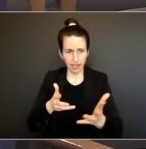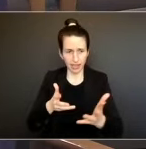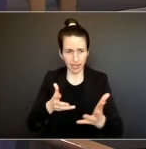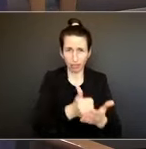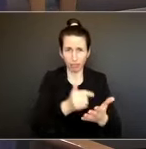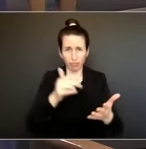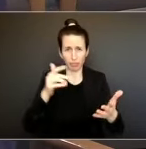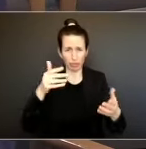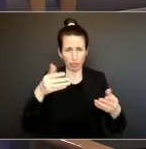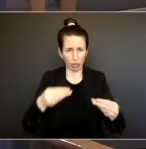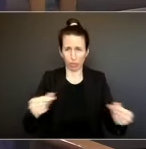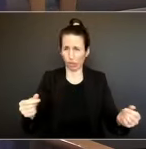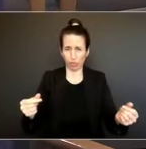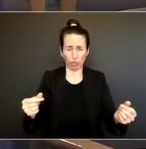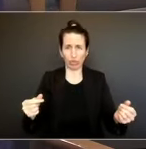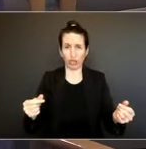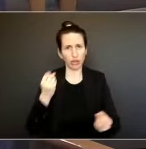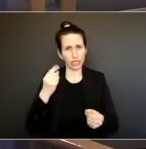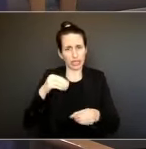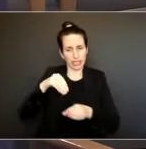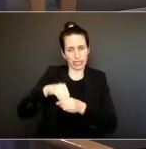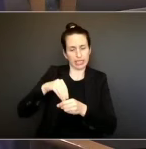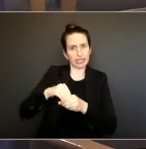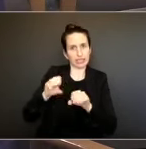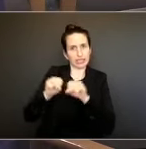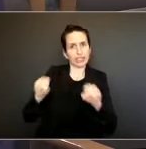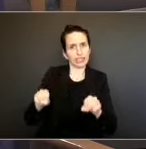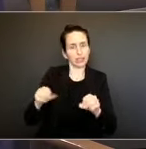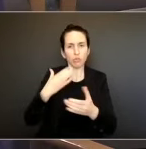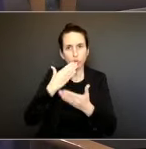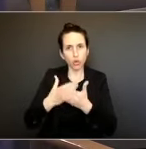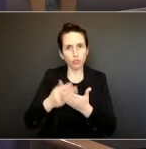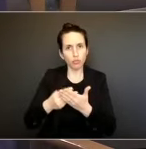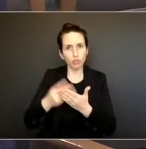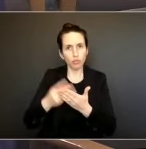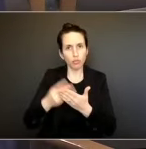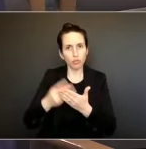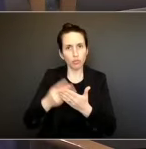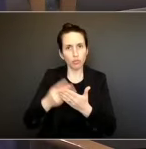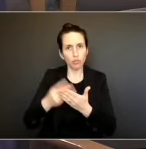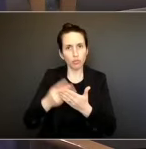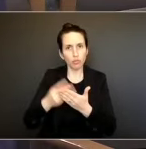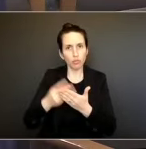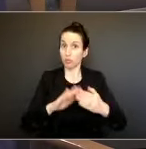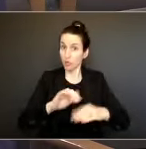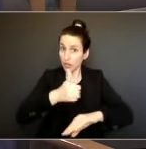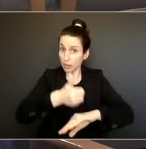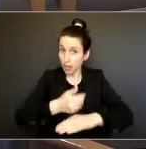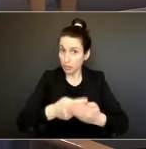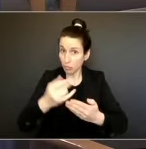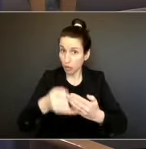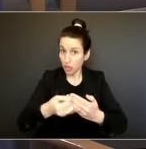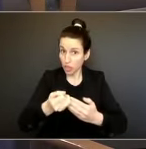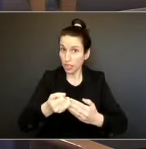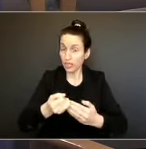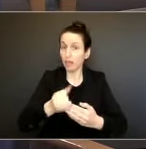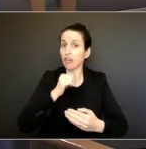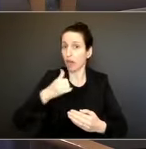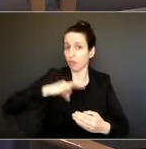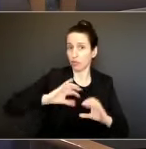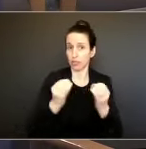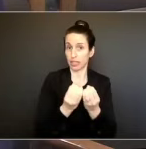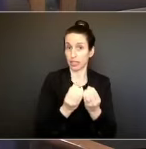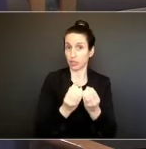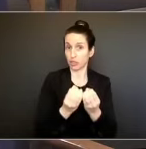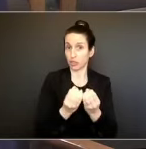projects internally. We're talking about a community-based project of a nonprofit that does specifically those 2 things, educates the